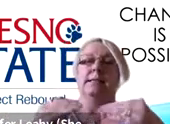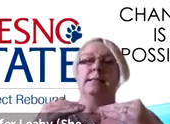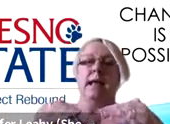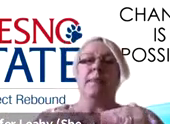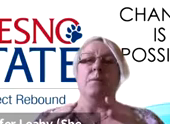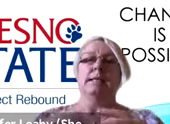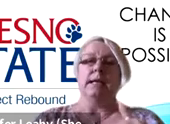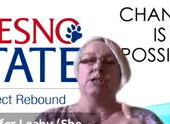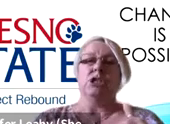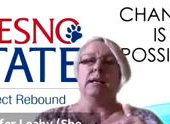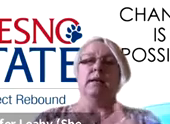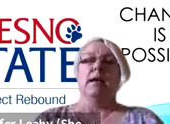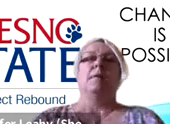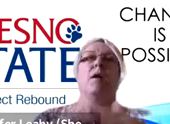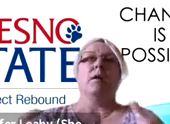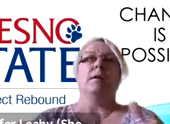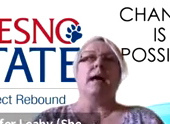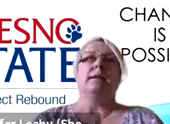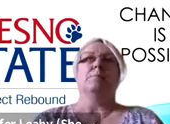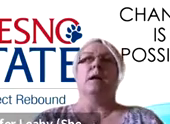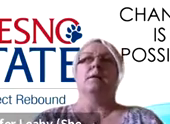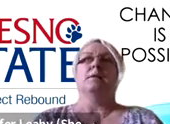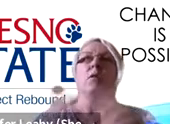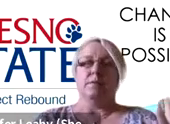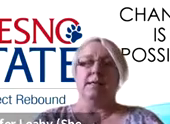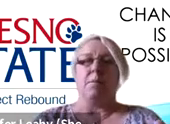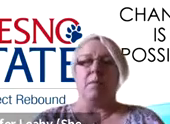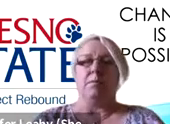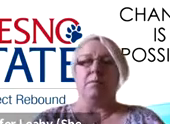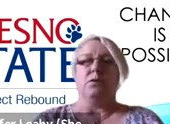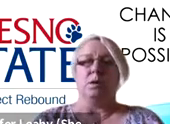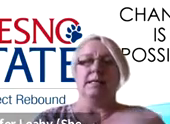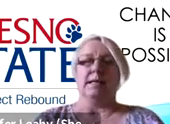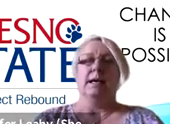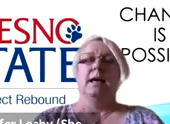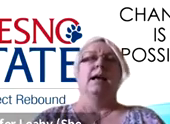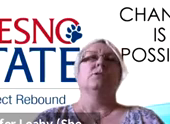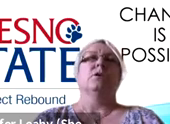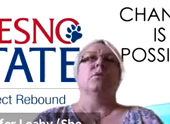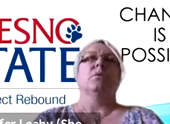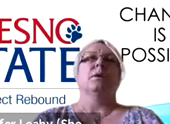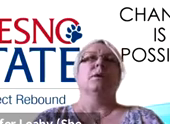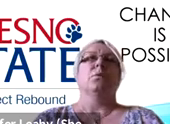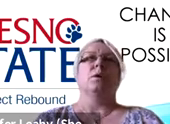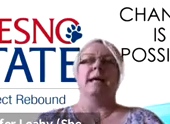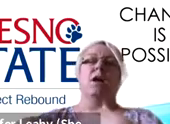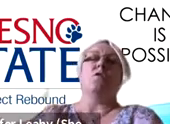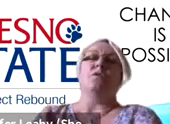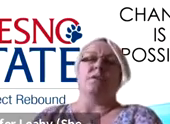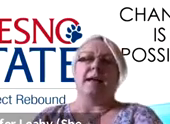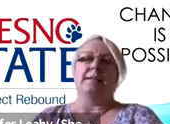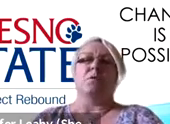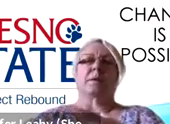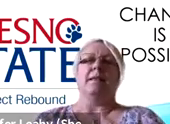design, and it's done that way intentionally. And part of that is because all of us have a problem with authority. And so we're getting